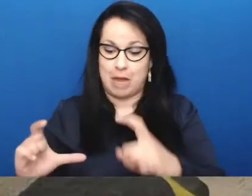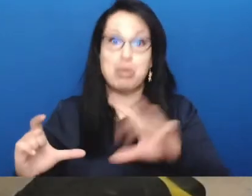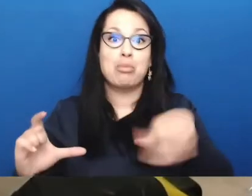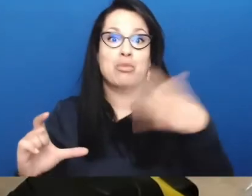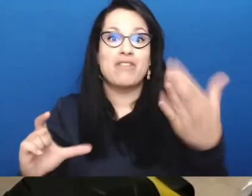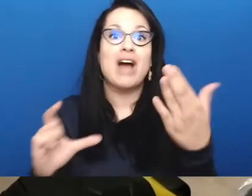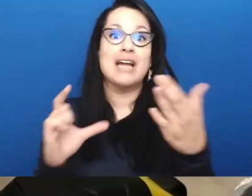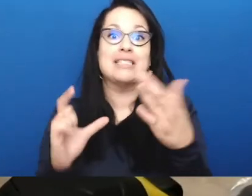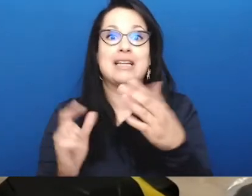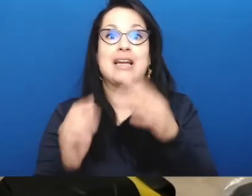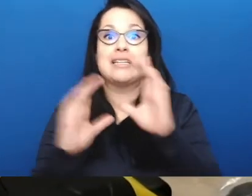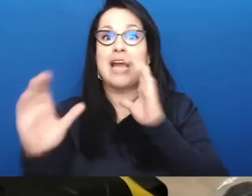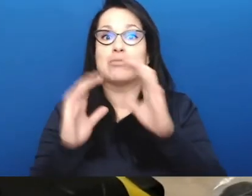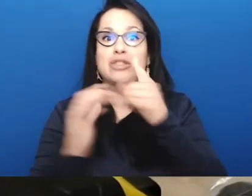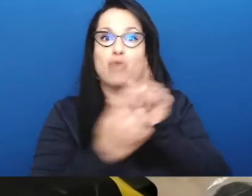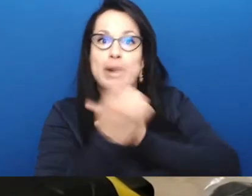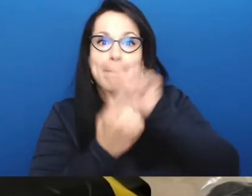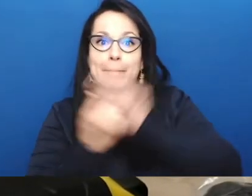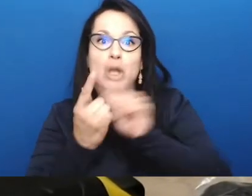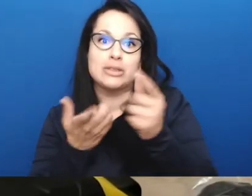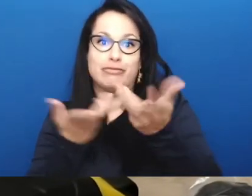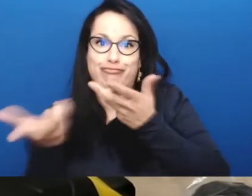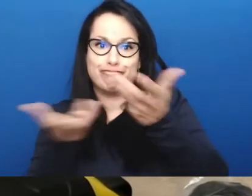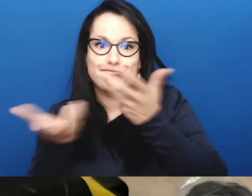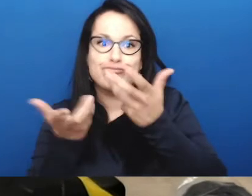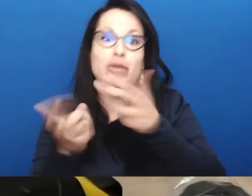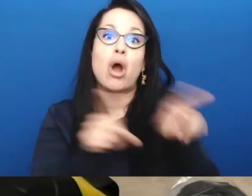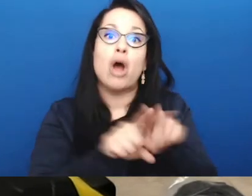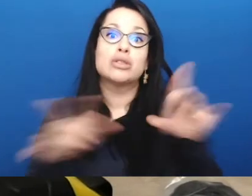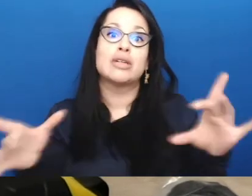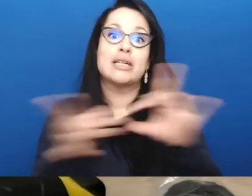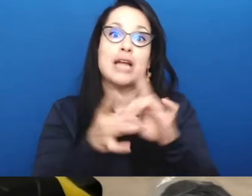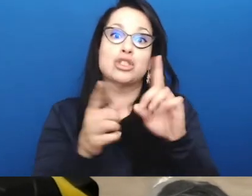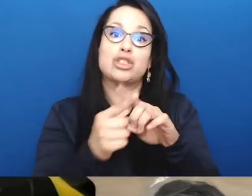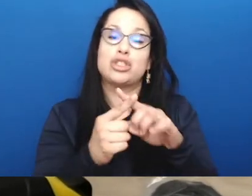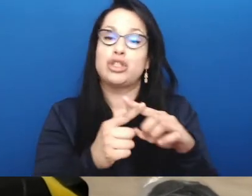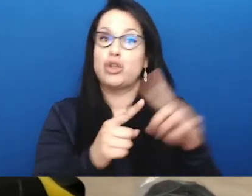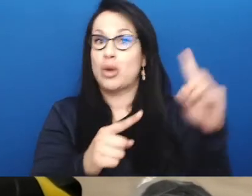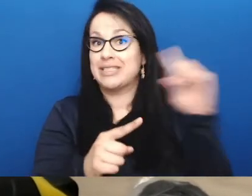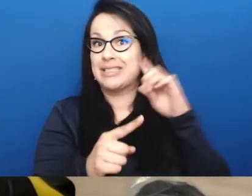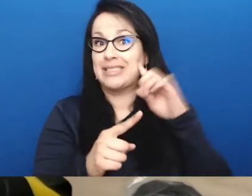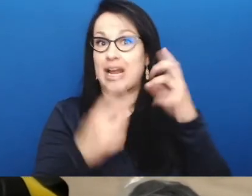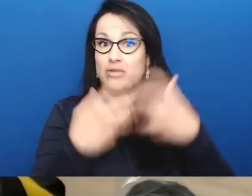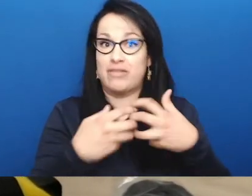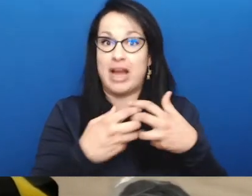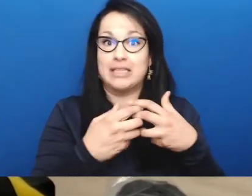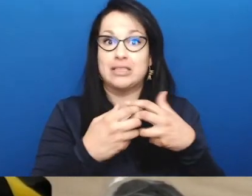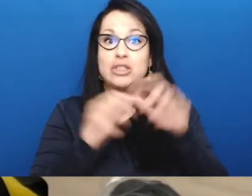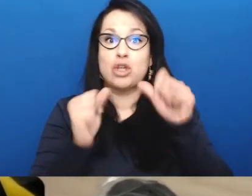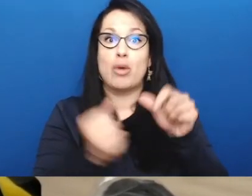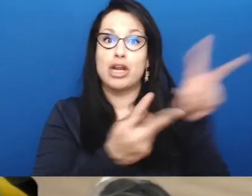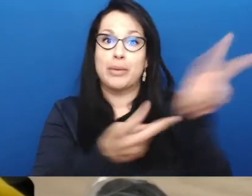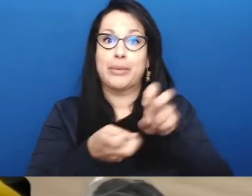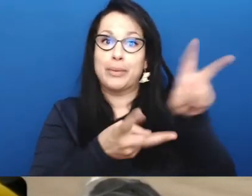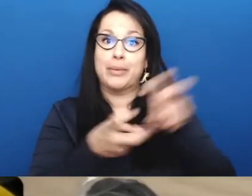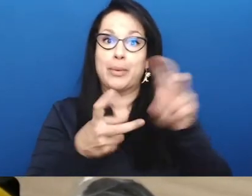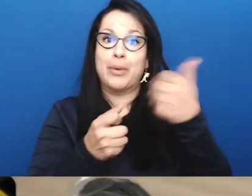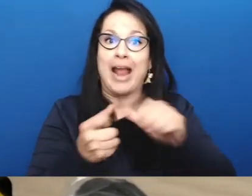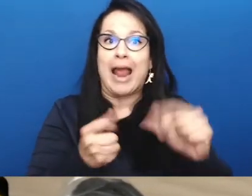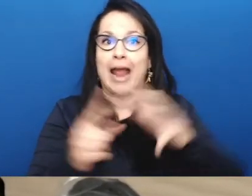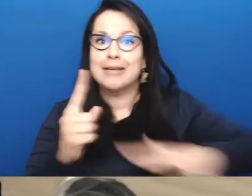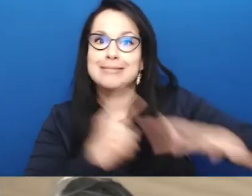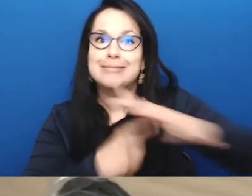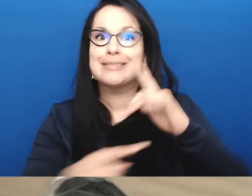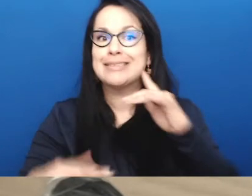The GLT tablet can also be connected to an audio device to caption virtually any audio. The included mini